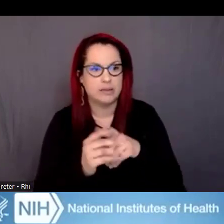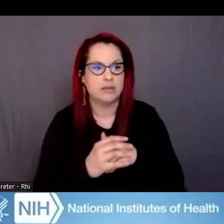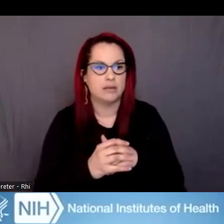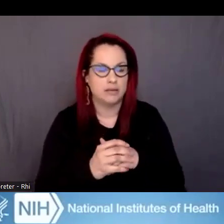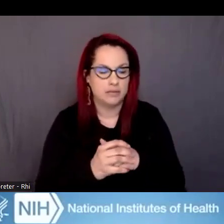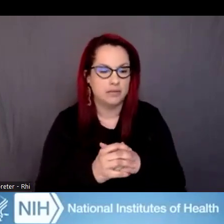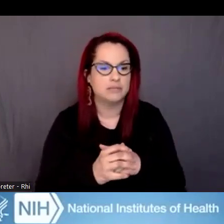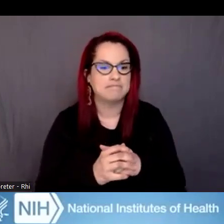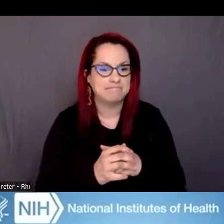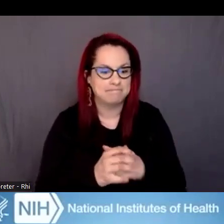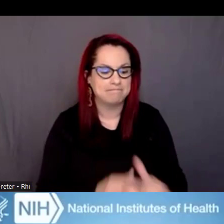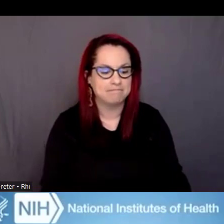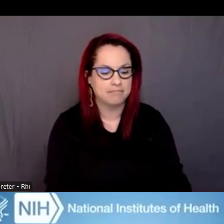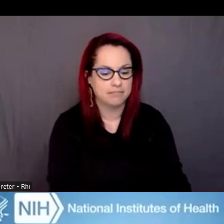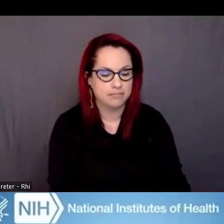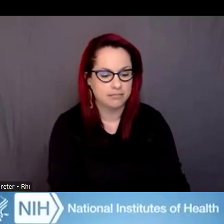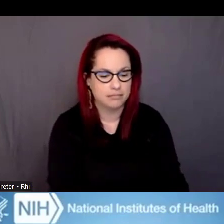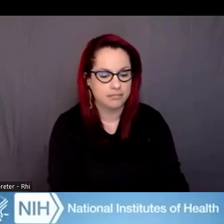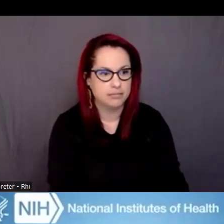Great.